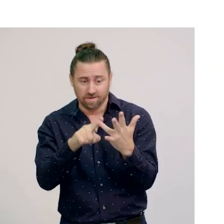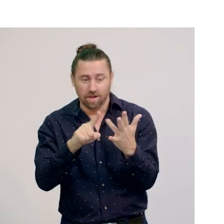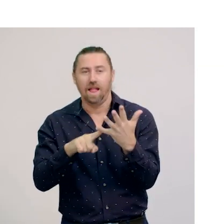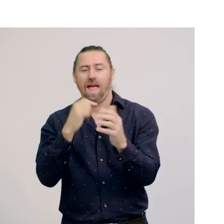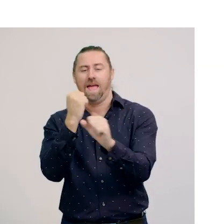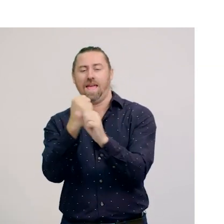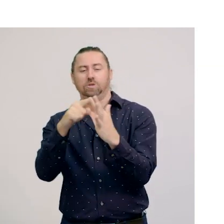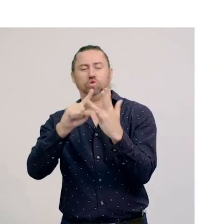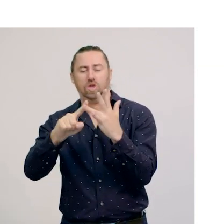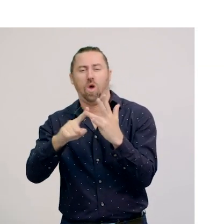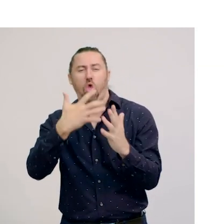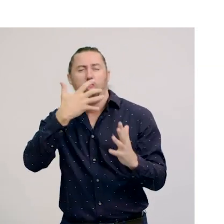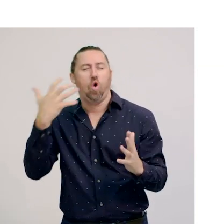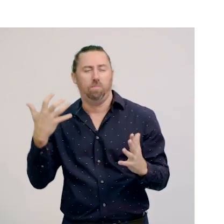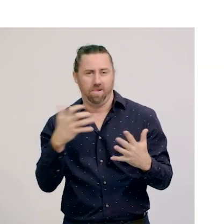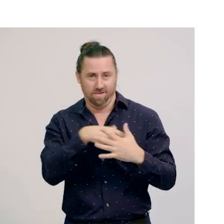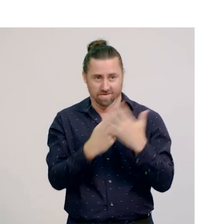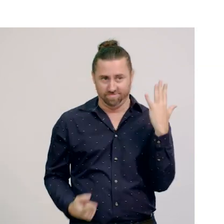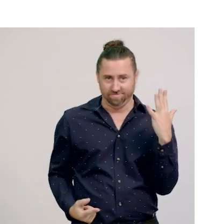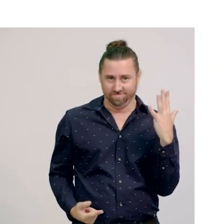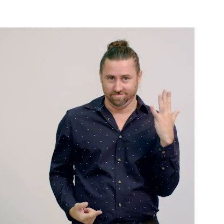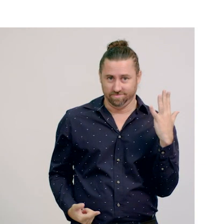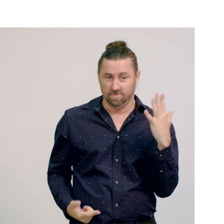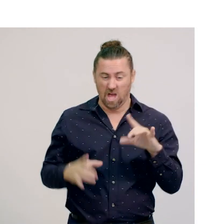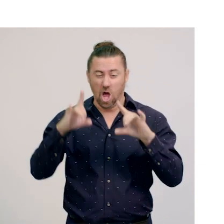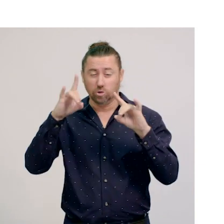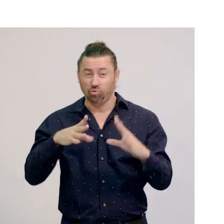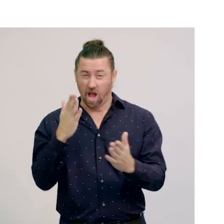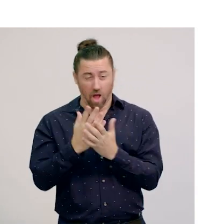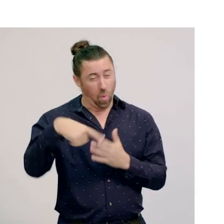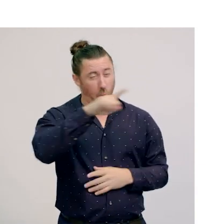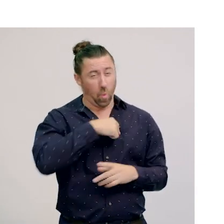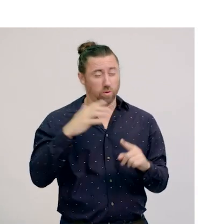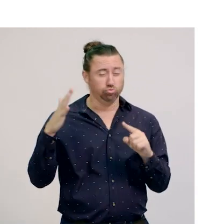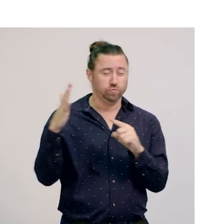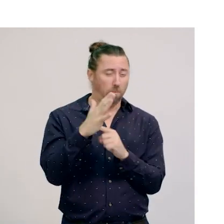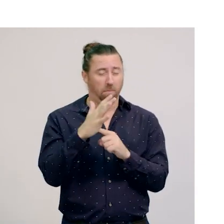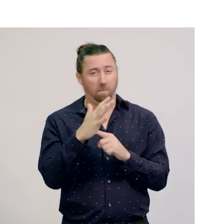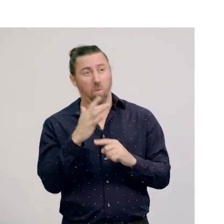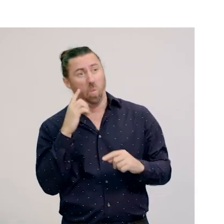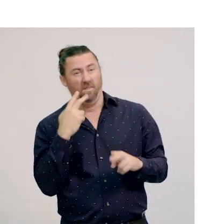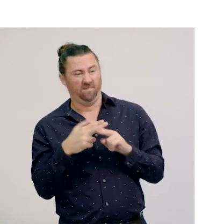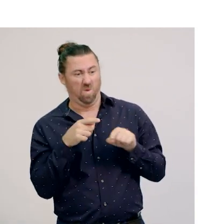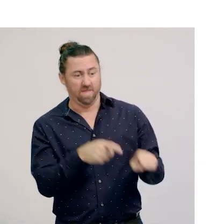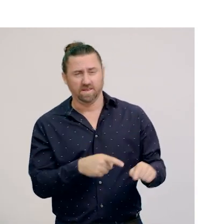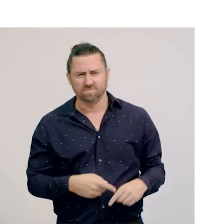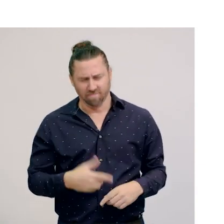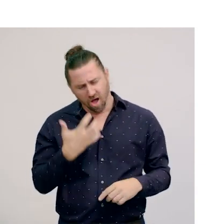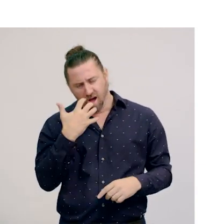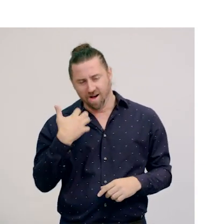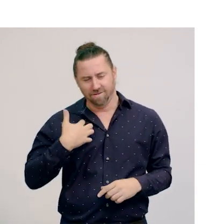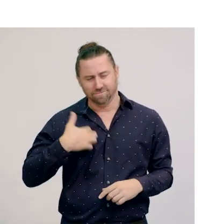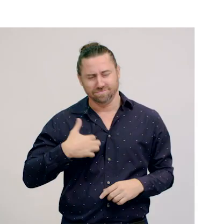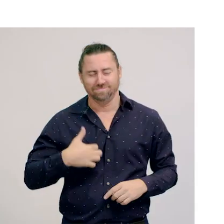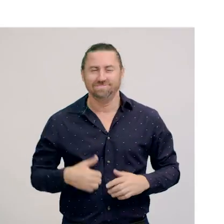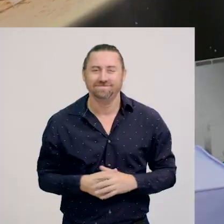and geothermal power. Australia is a world leader in the field of renewable energy. Good for